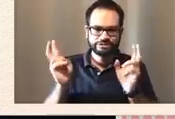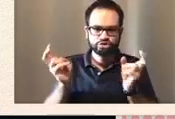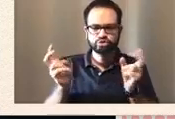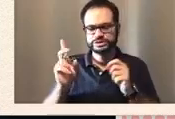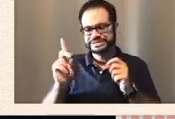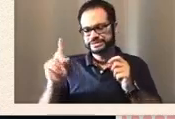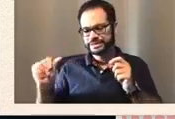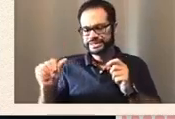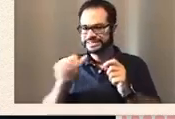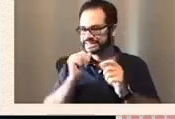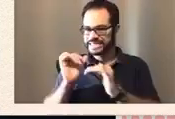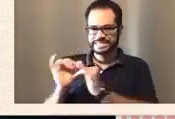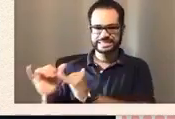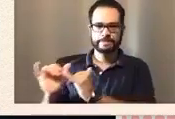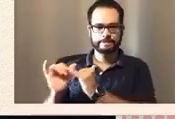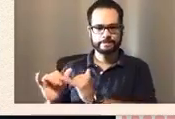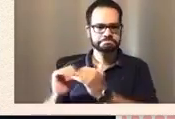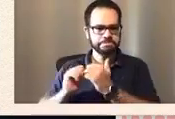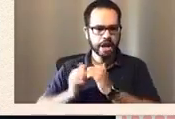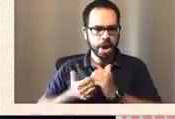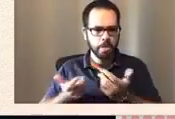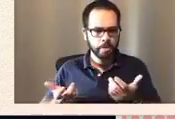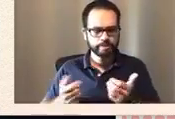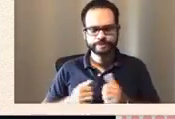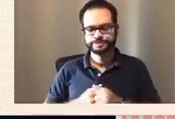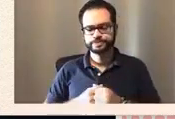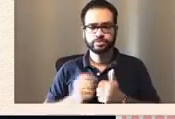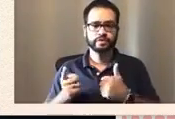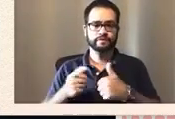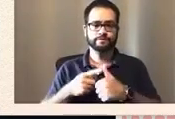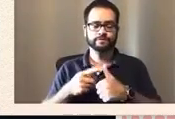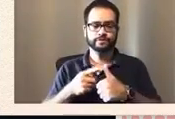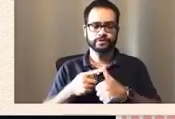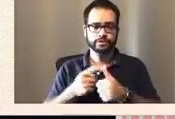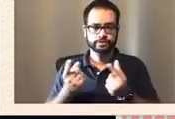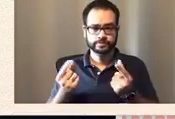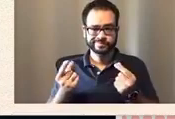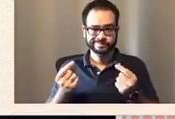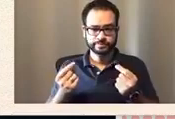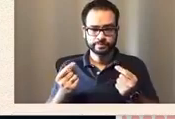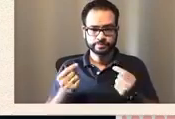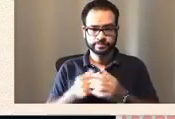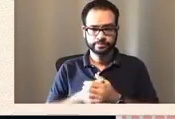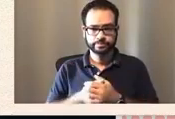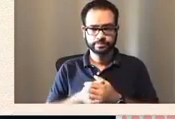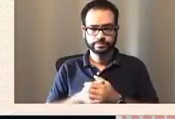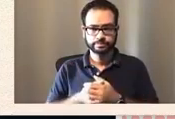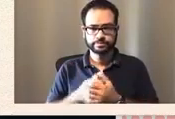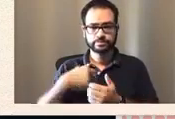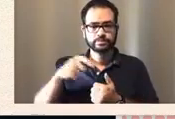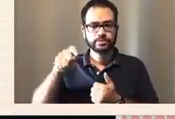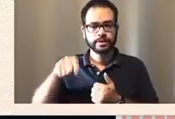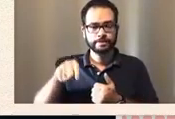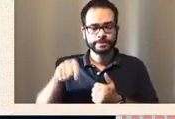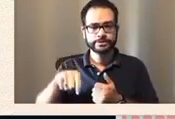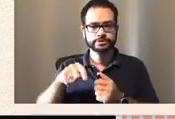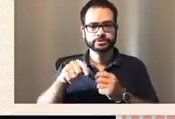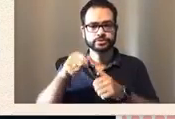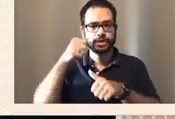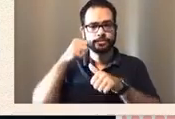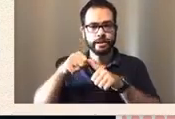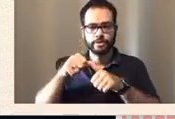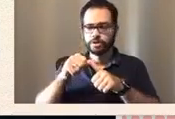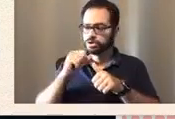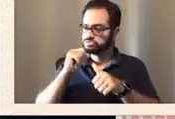own? The first thing that we all have to remember is that none of us are going to